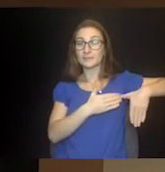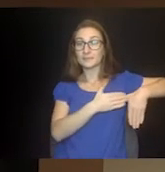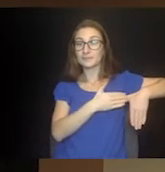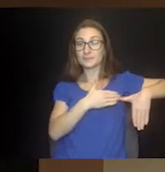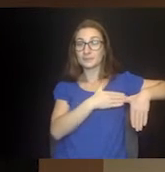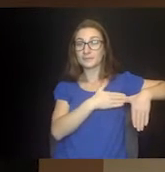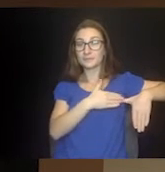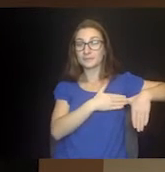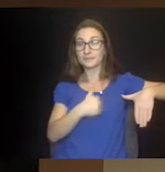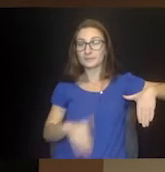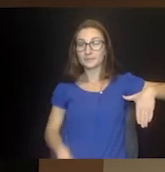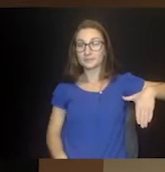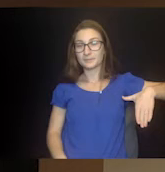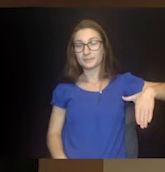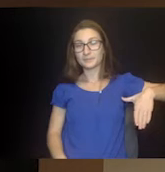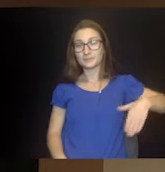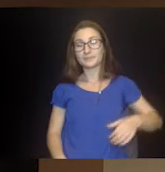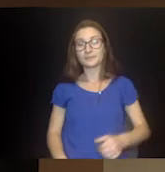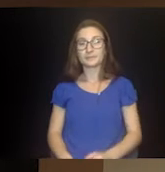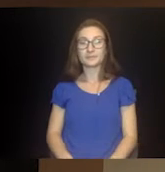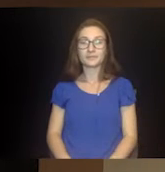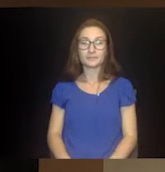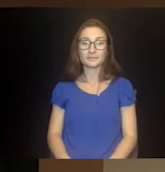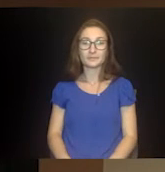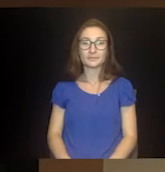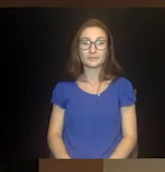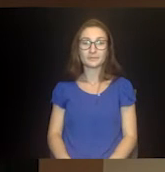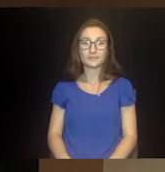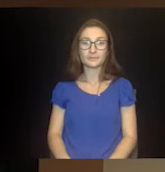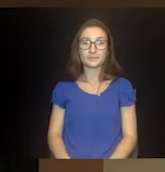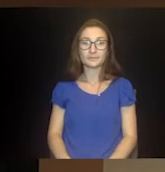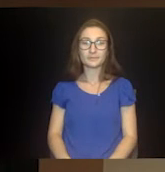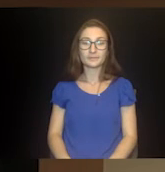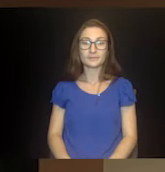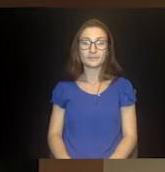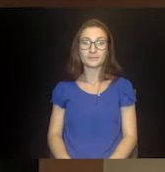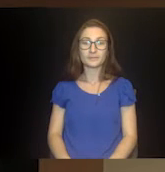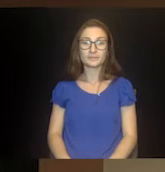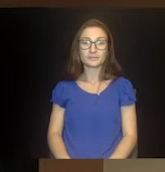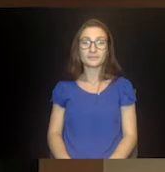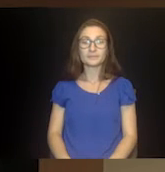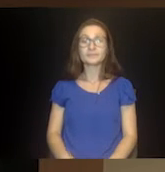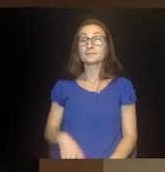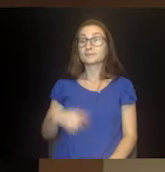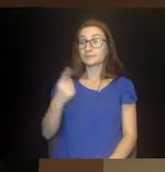I live in the Panhandle of Florida, and